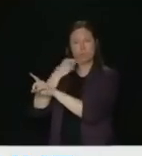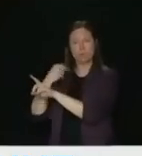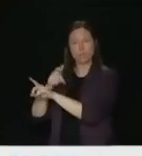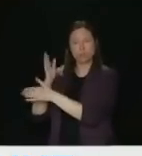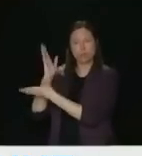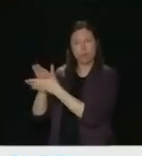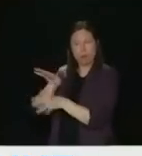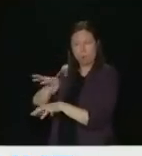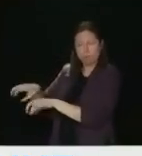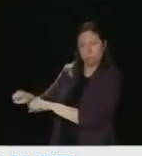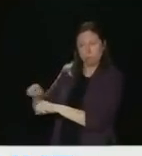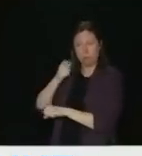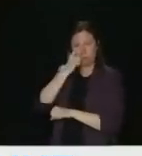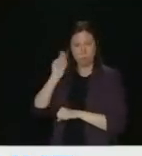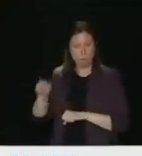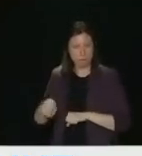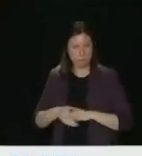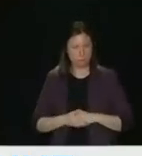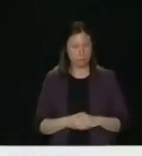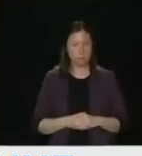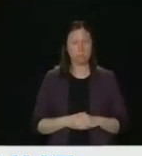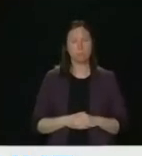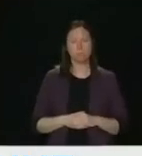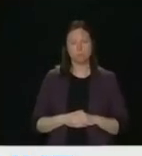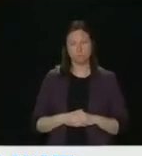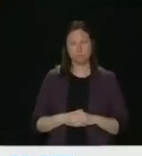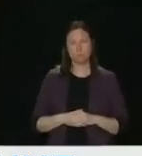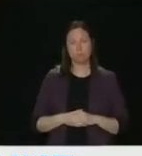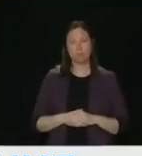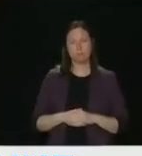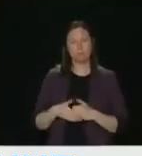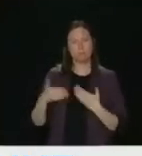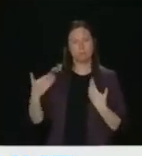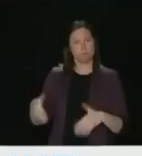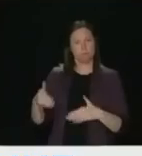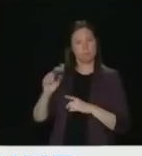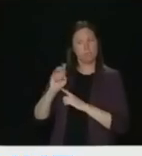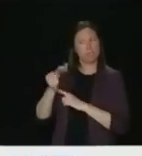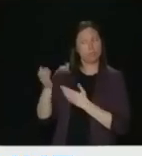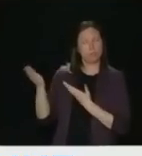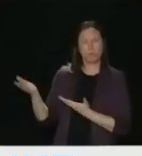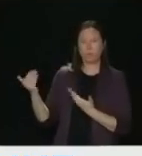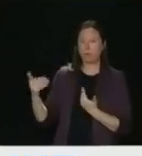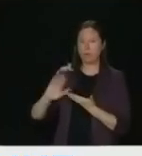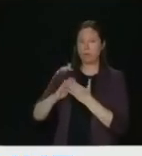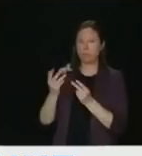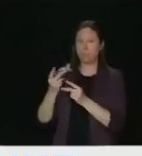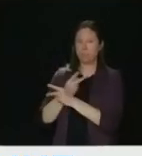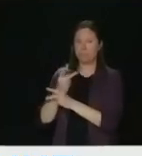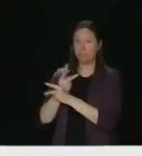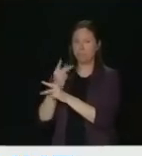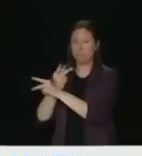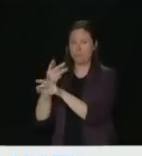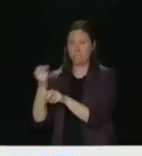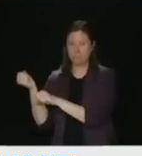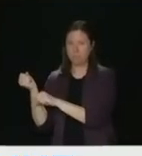towards Ukraine. Confrontation with Russia. But the situation is intensifying